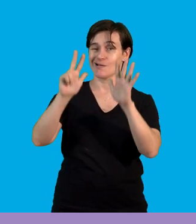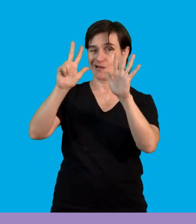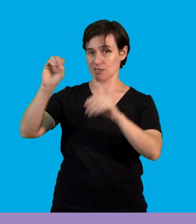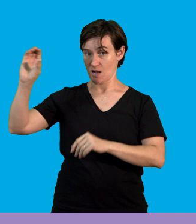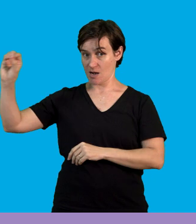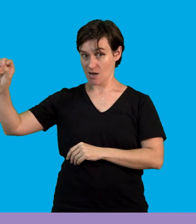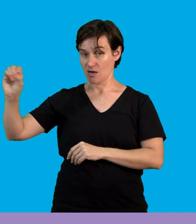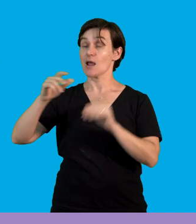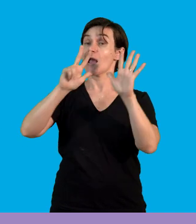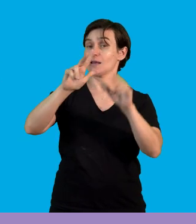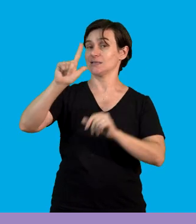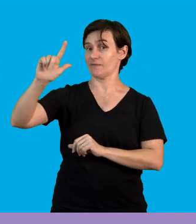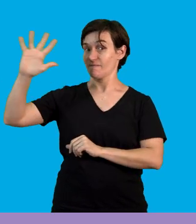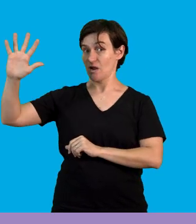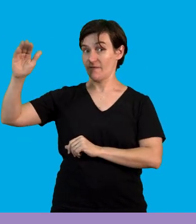is